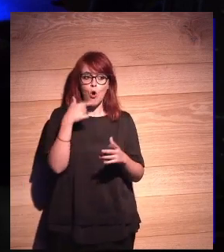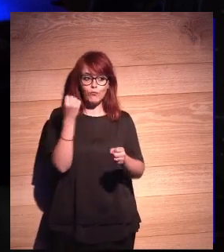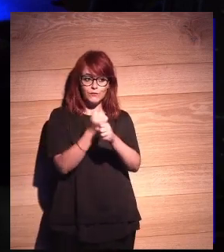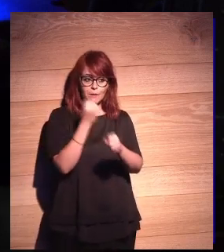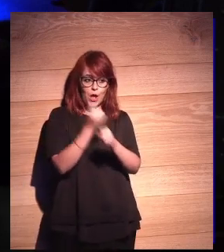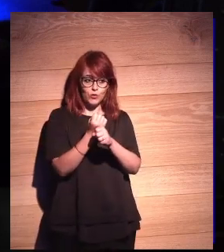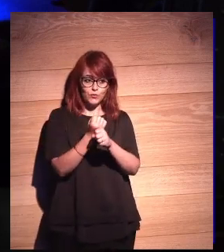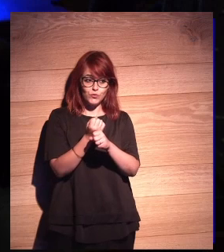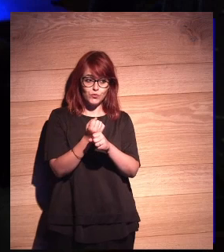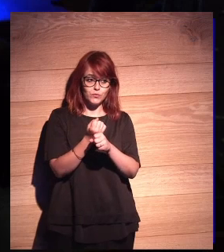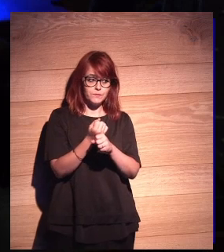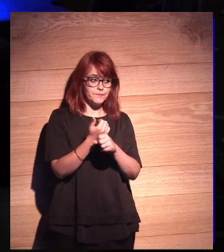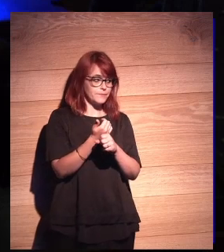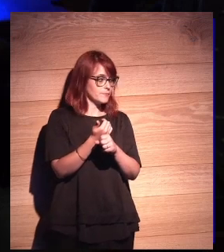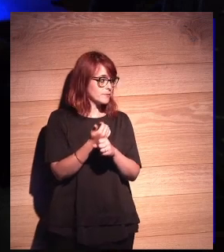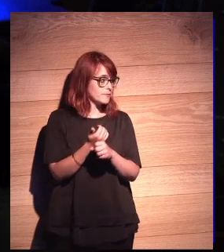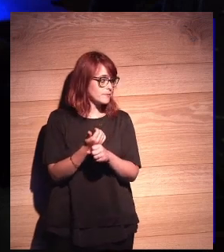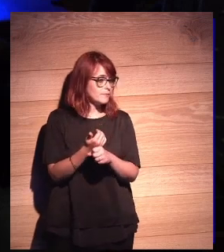those works.